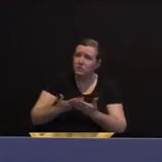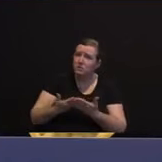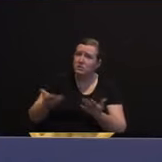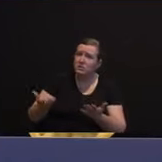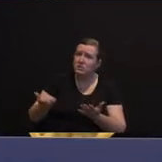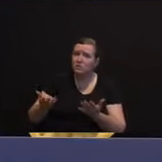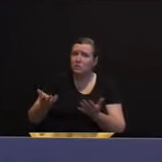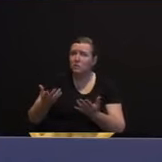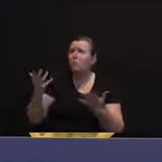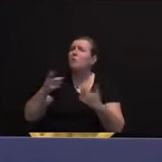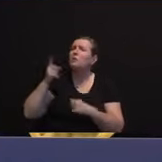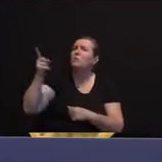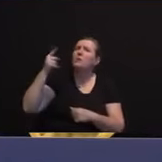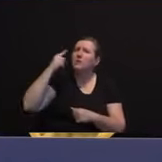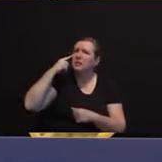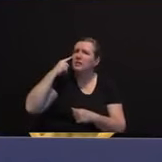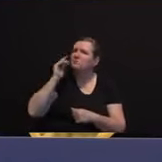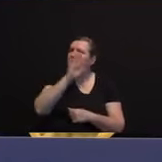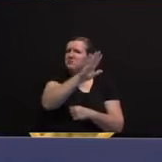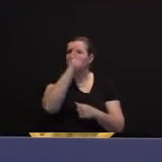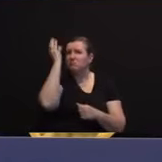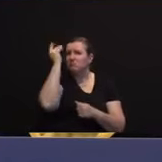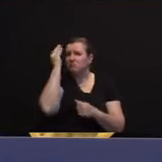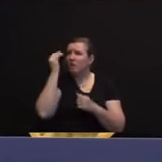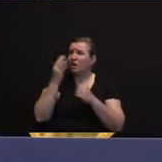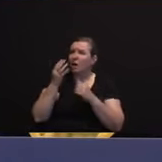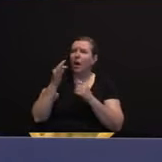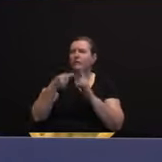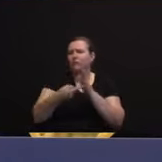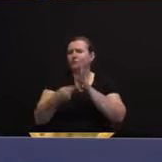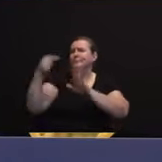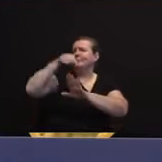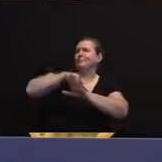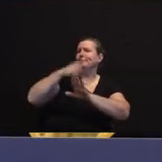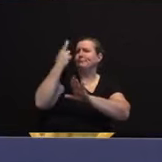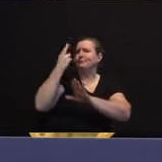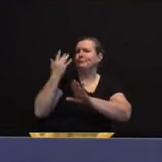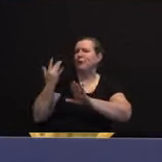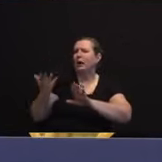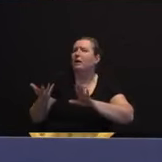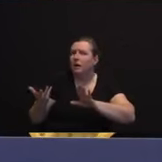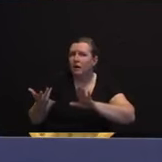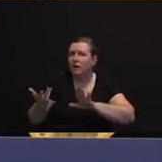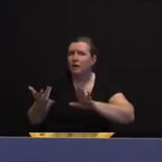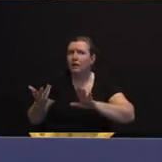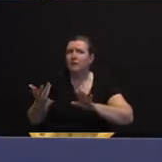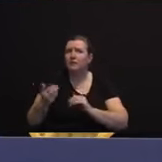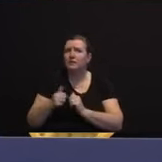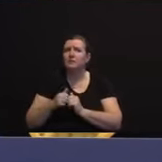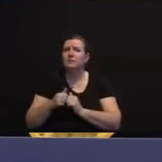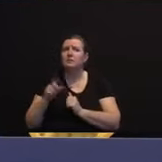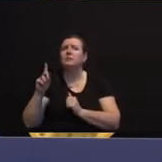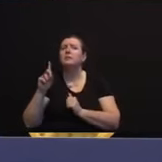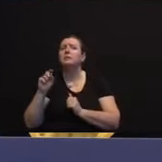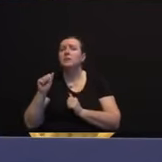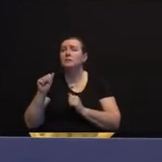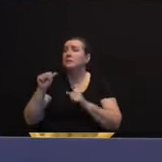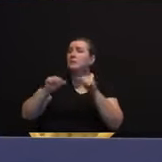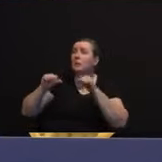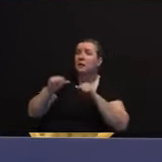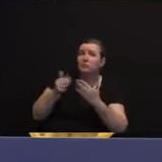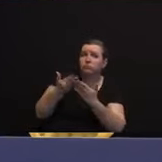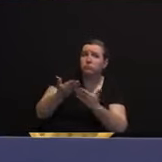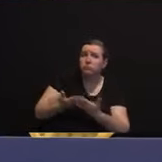considering you, sir, were not on the ballot in the election? Data scientists believe it's crucial to make zip code level COVID